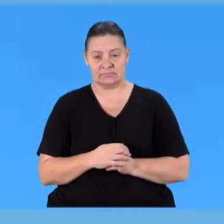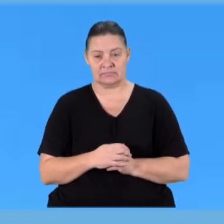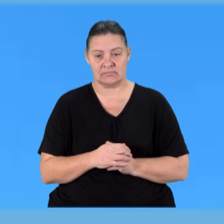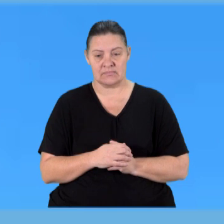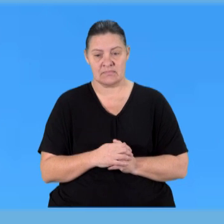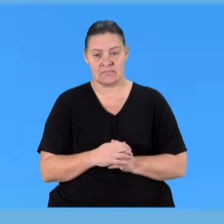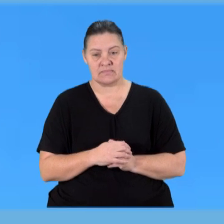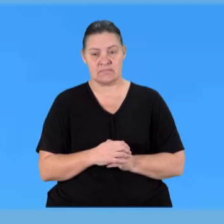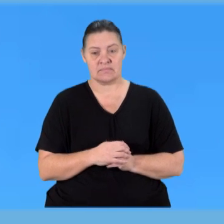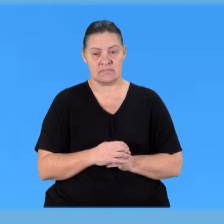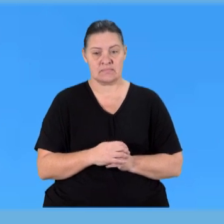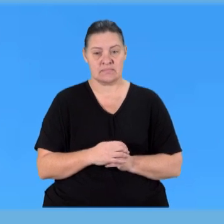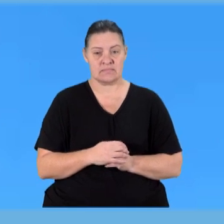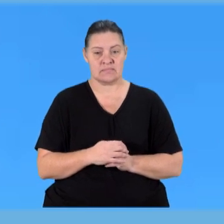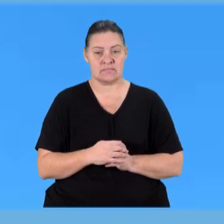option is D.